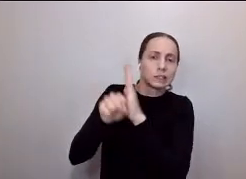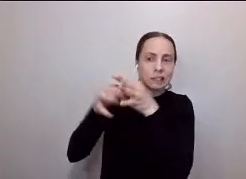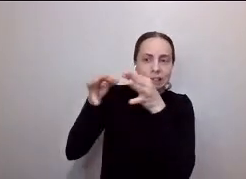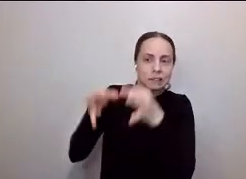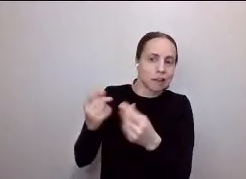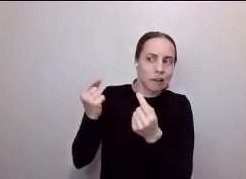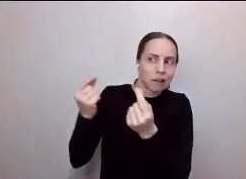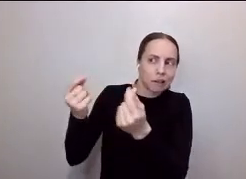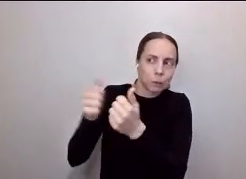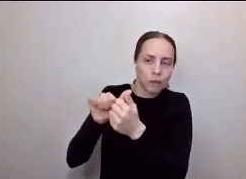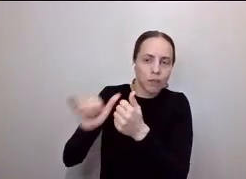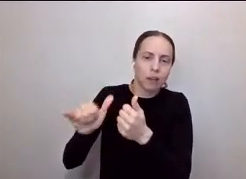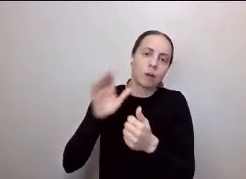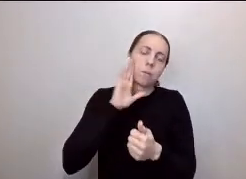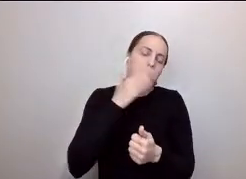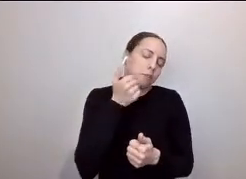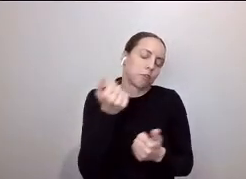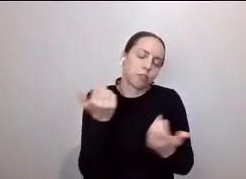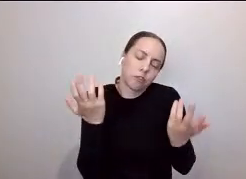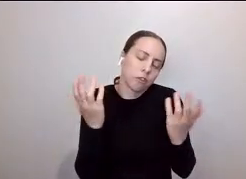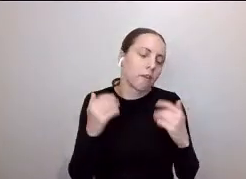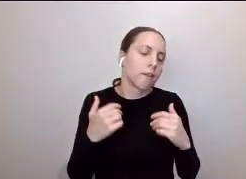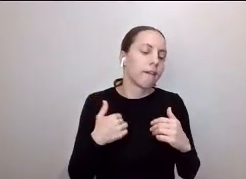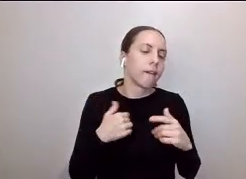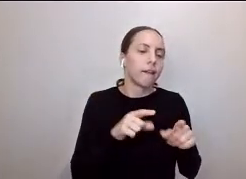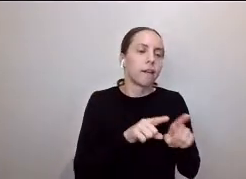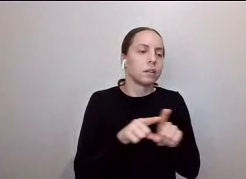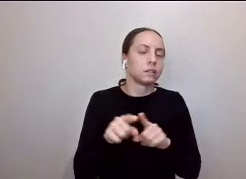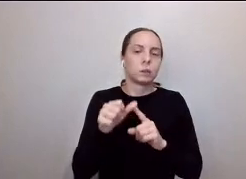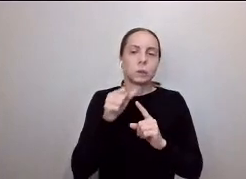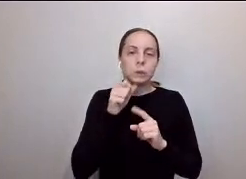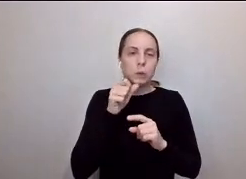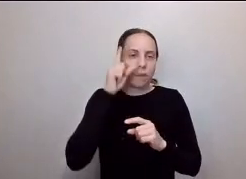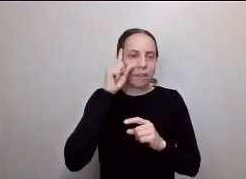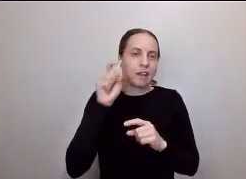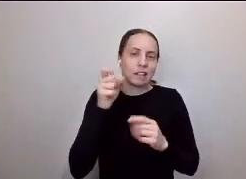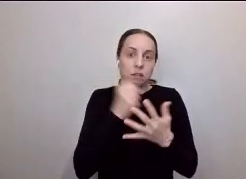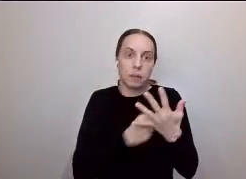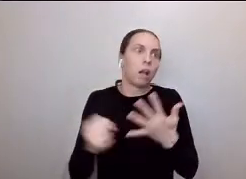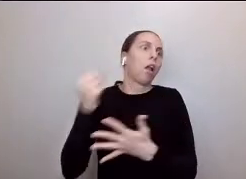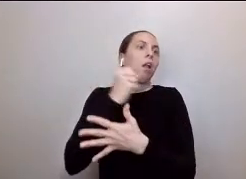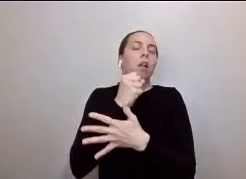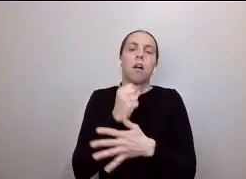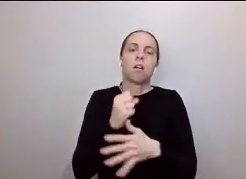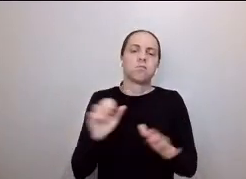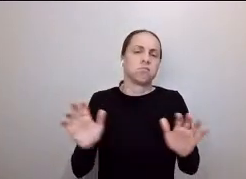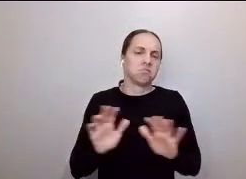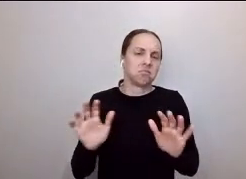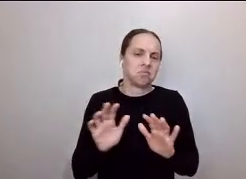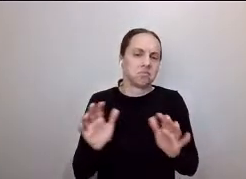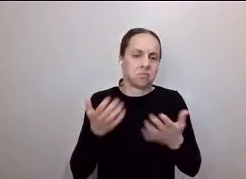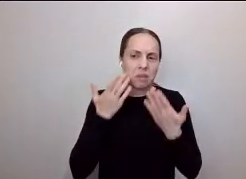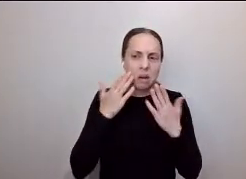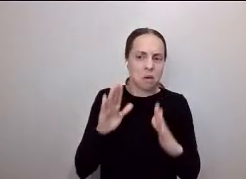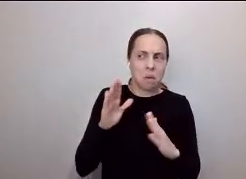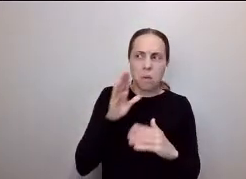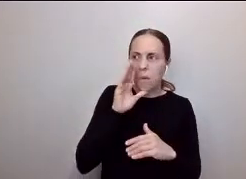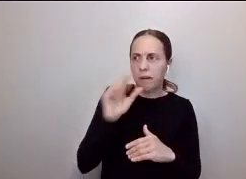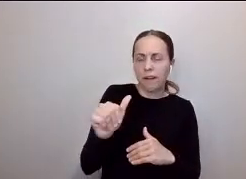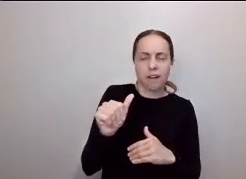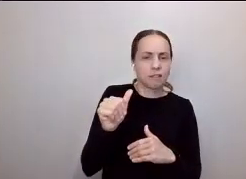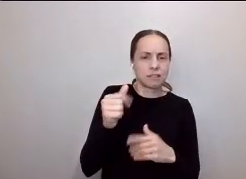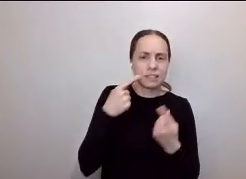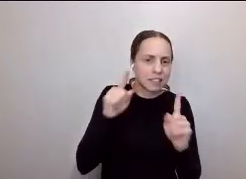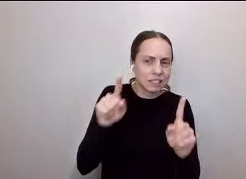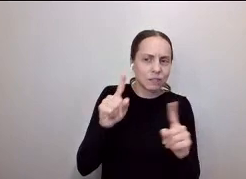better. I also don't think that it has to be a huge priority, and I'm not sure why it hasn't been successful when all this revenue has been coming